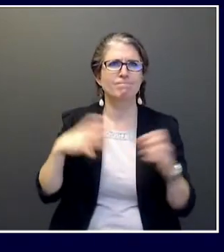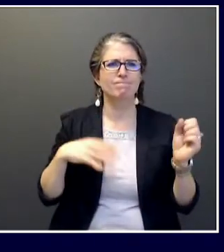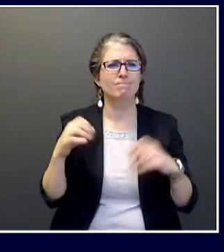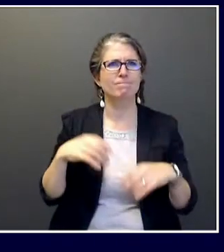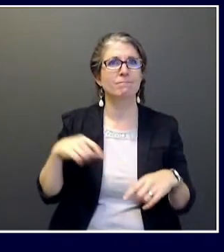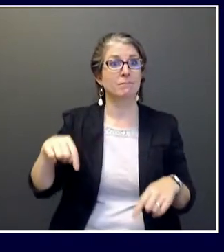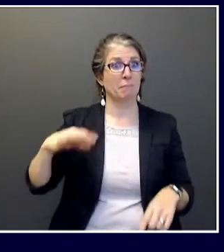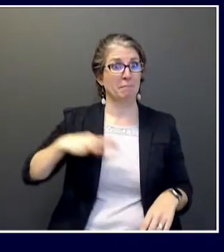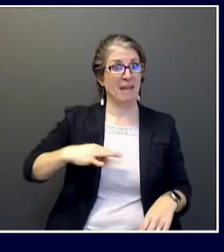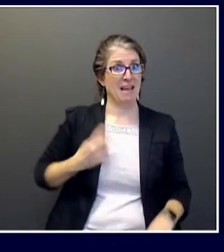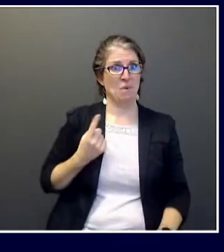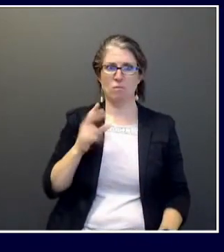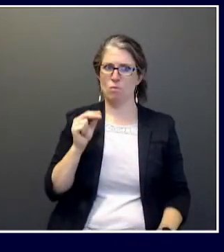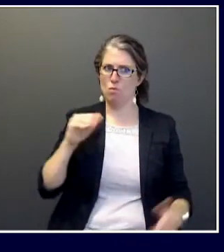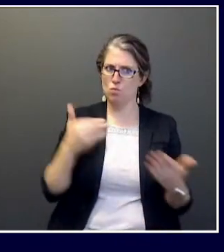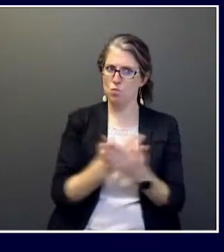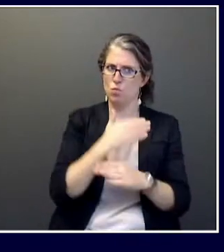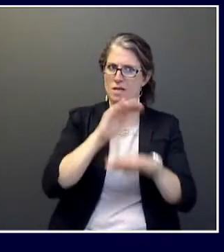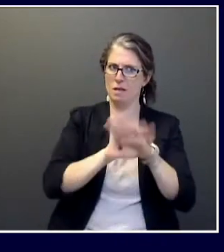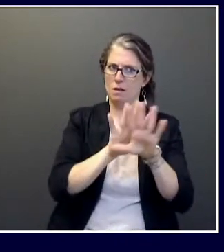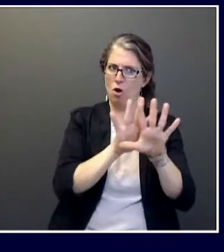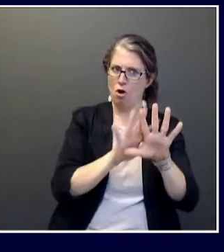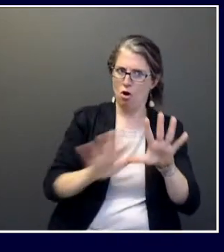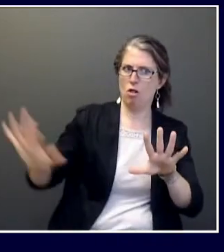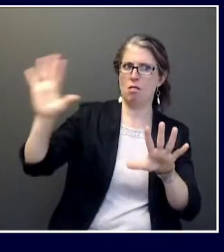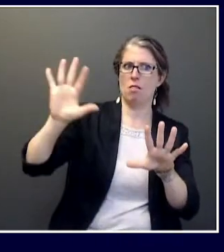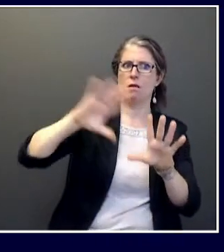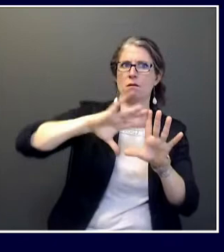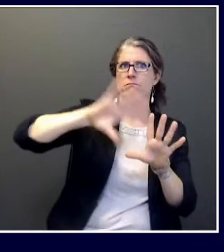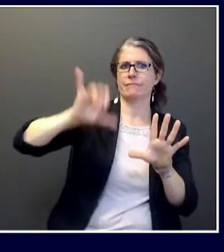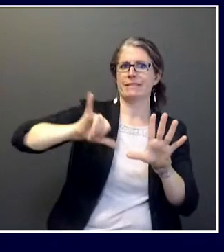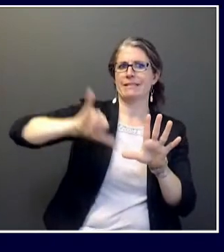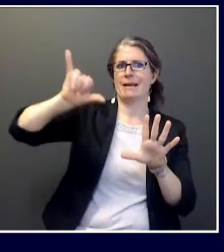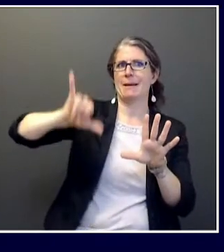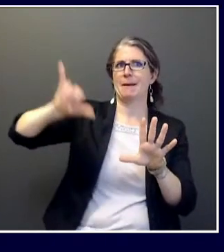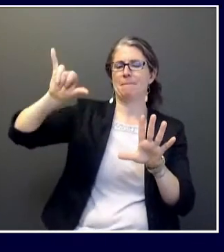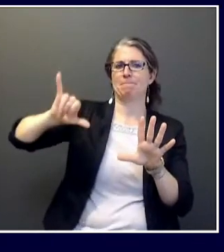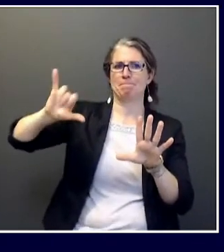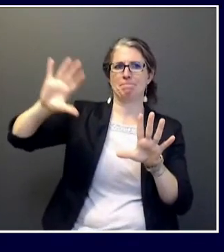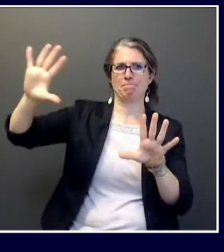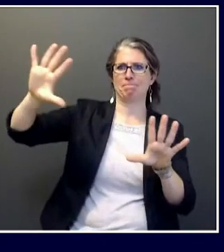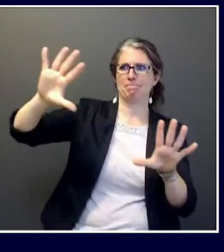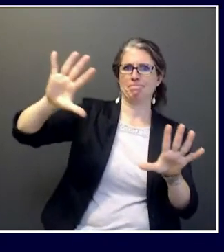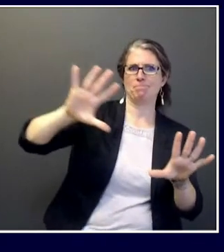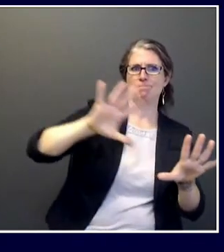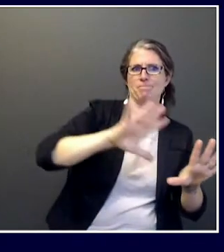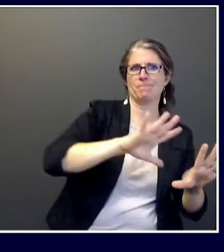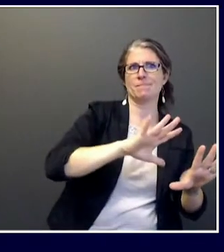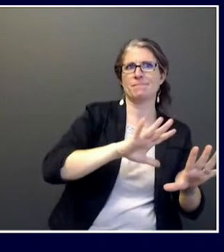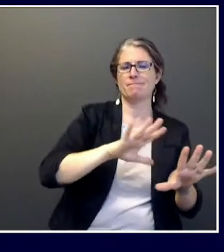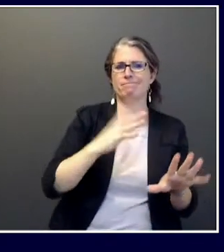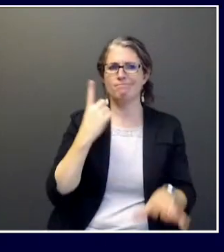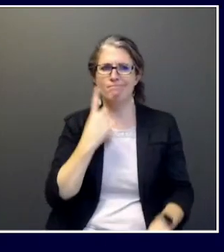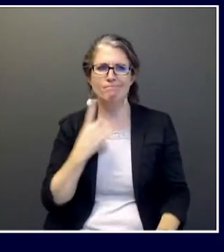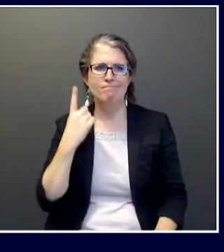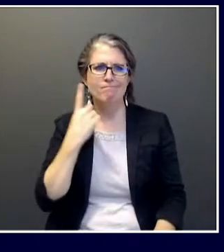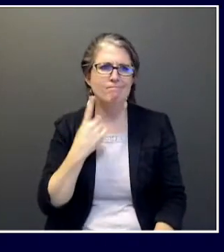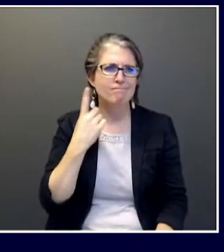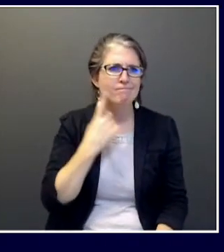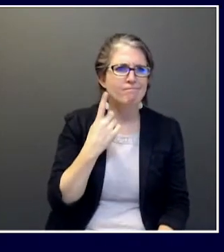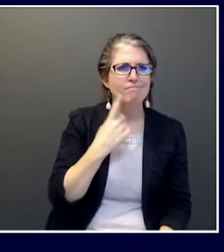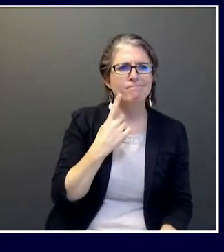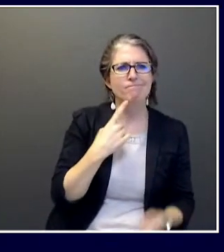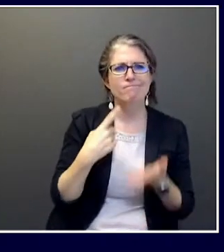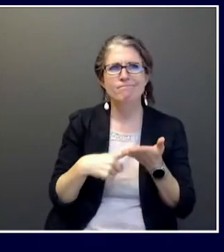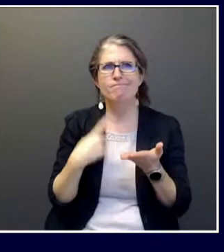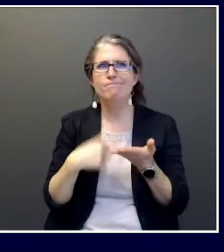local factors. It seems to be a bit more regional. Some of the hypotheses that you noted, Patty, are the ones that we as a group of public health folks